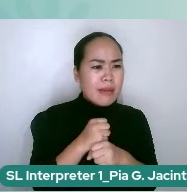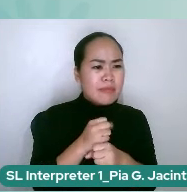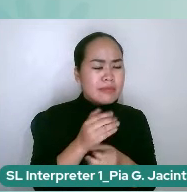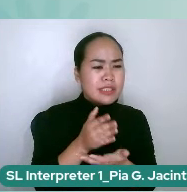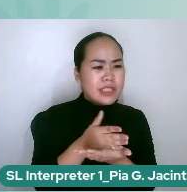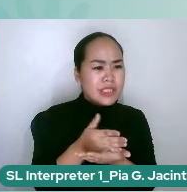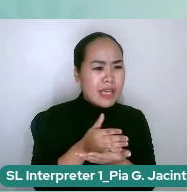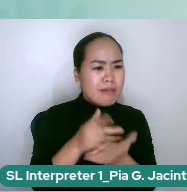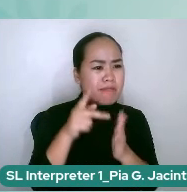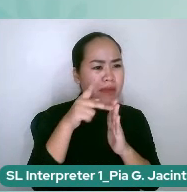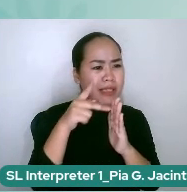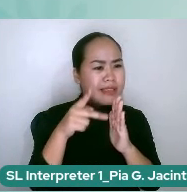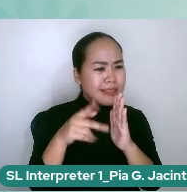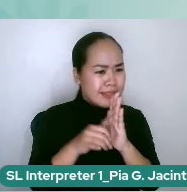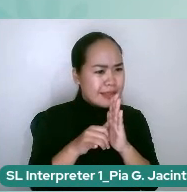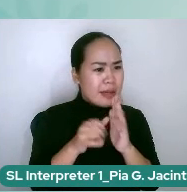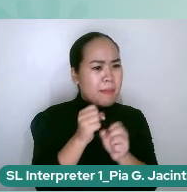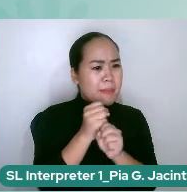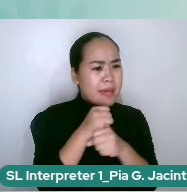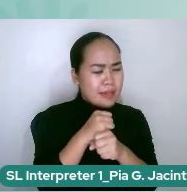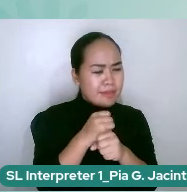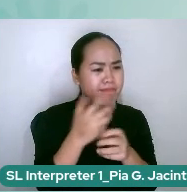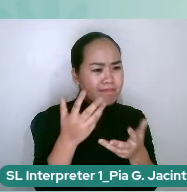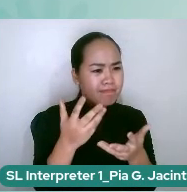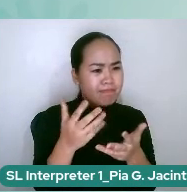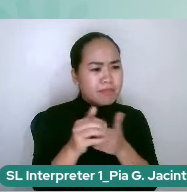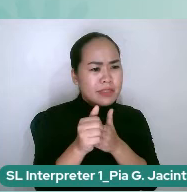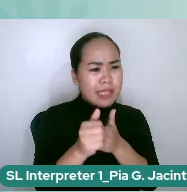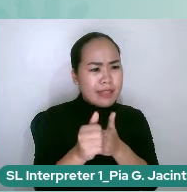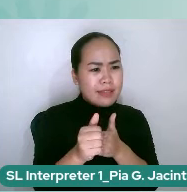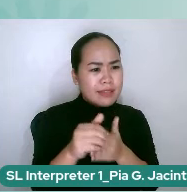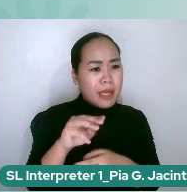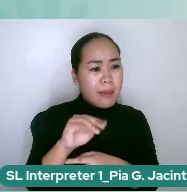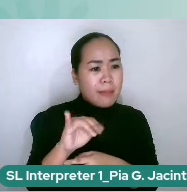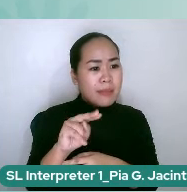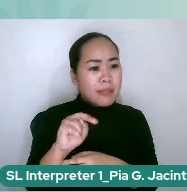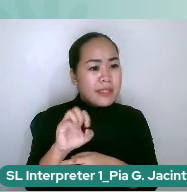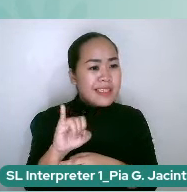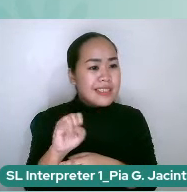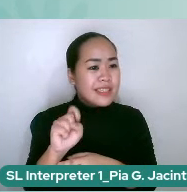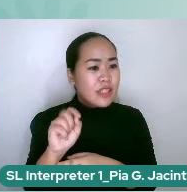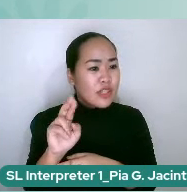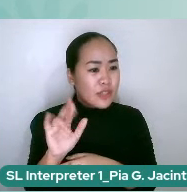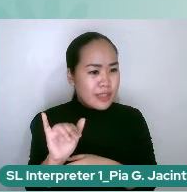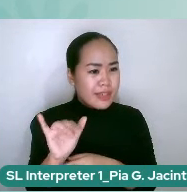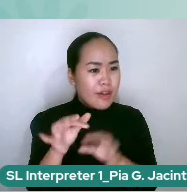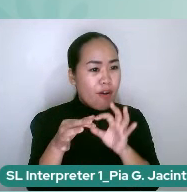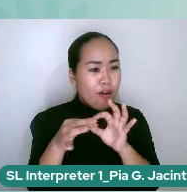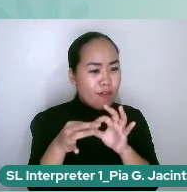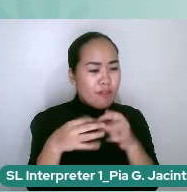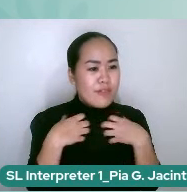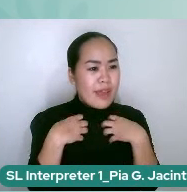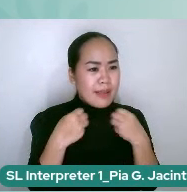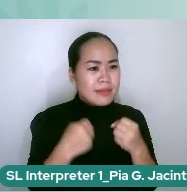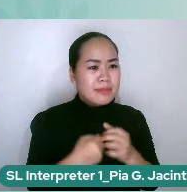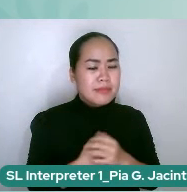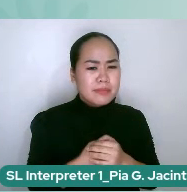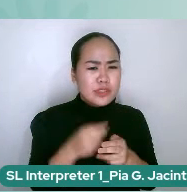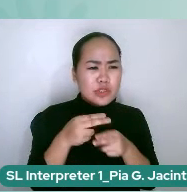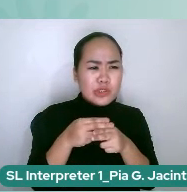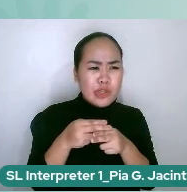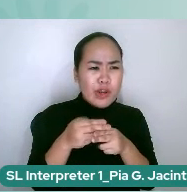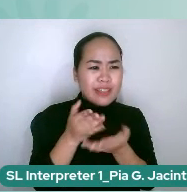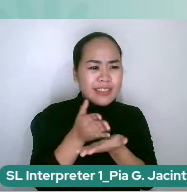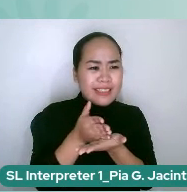task force for cervical cancer elimination led by the Ministry of Health. Just briefly to share about